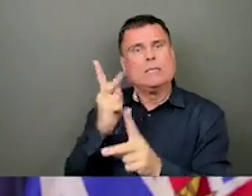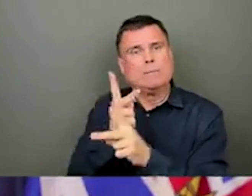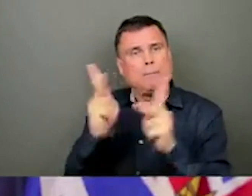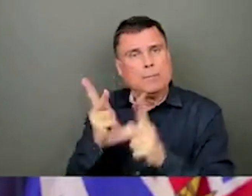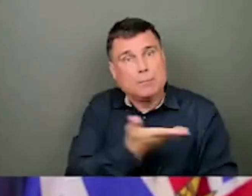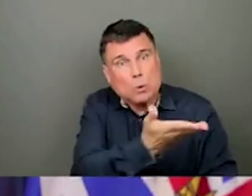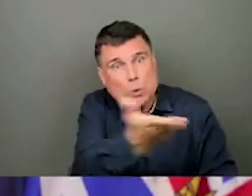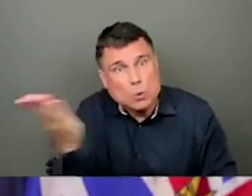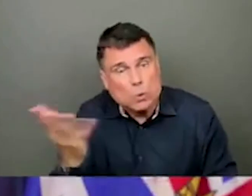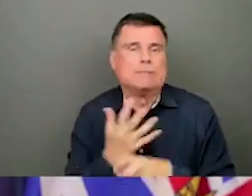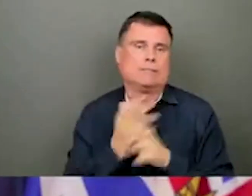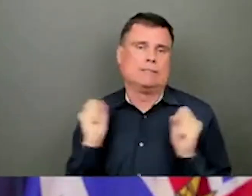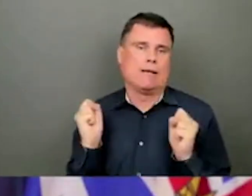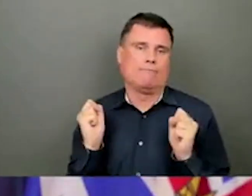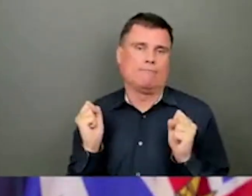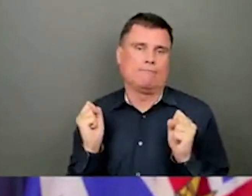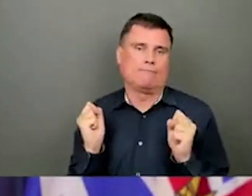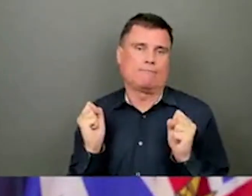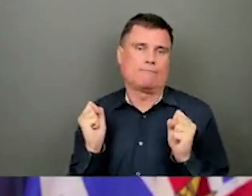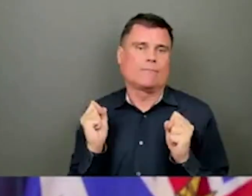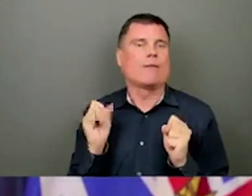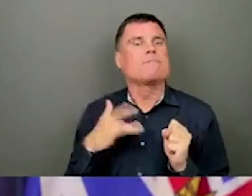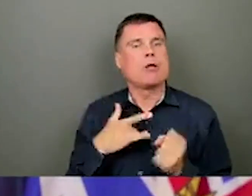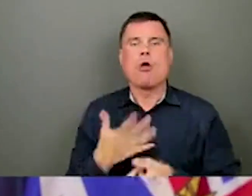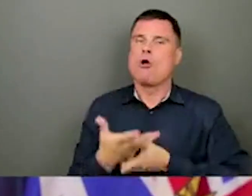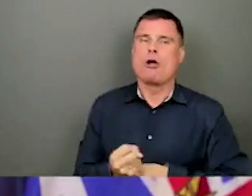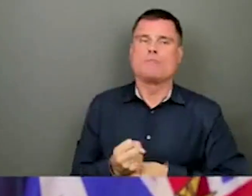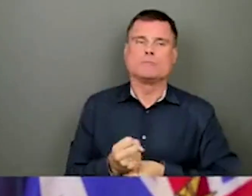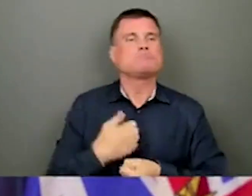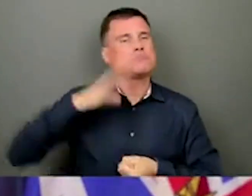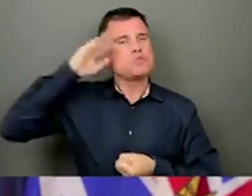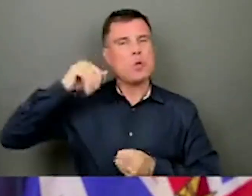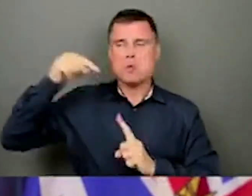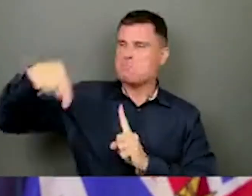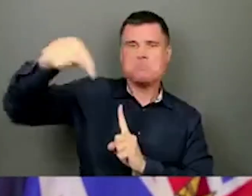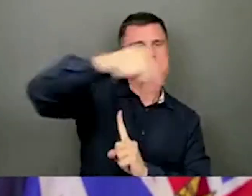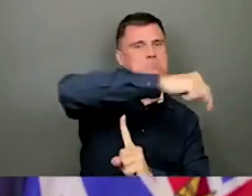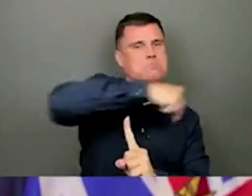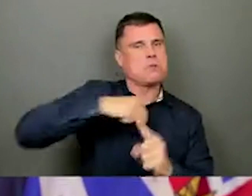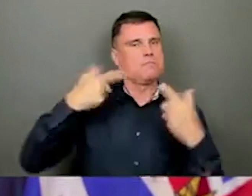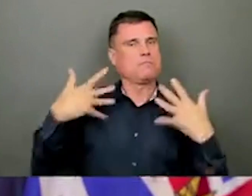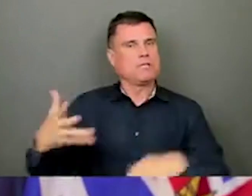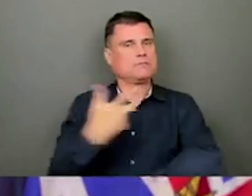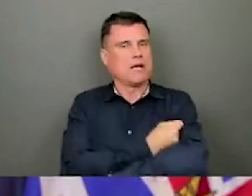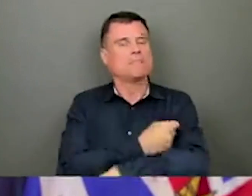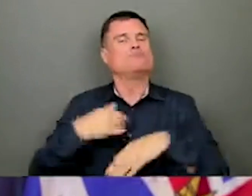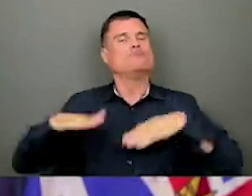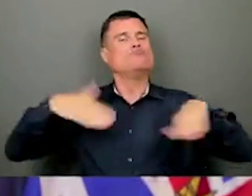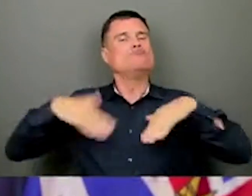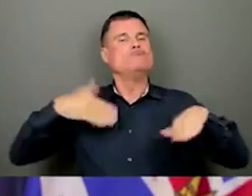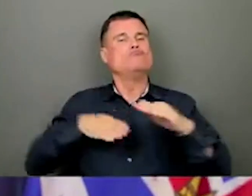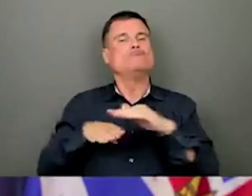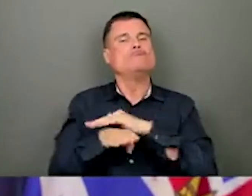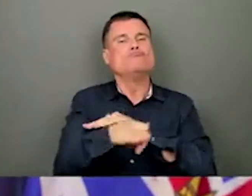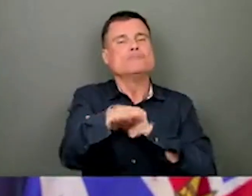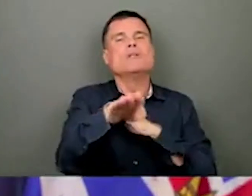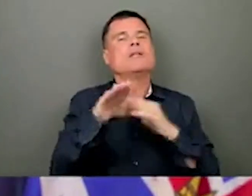allow those who have not yet got their vaccines to take the necessary action to do so immediately. And I want to say